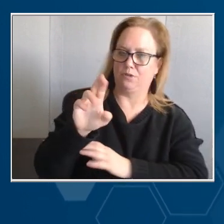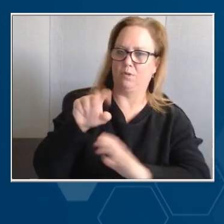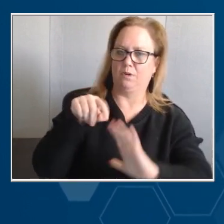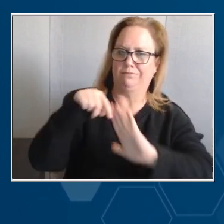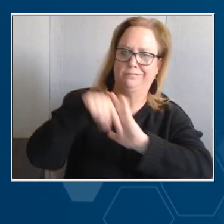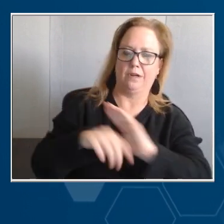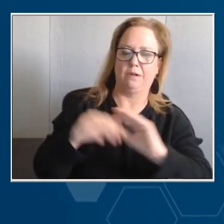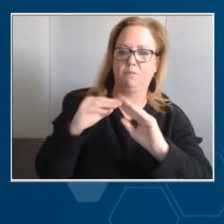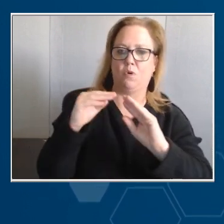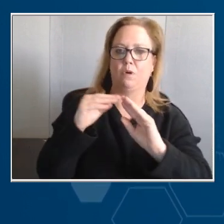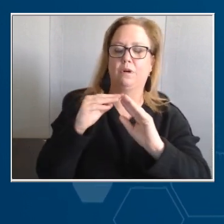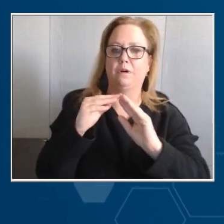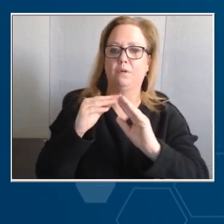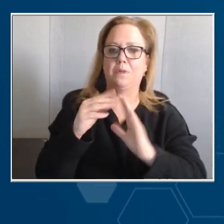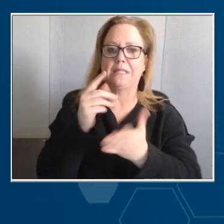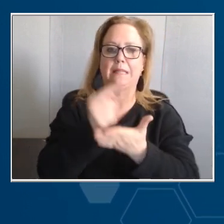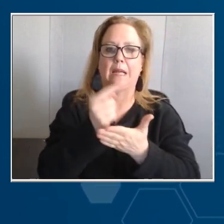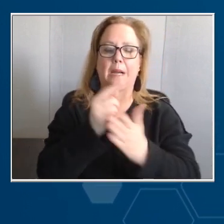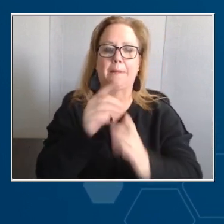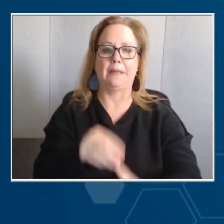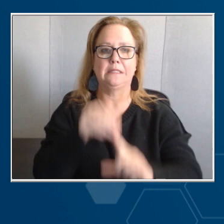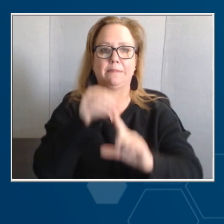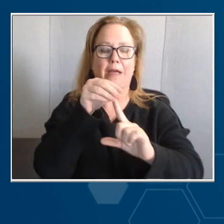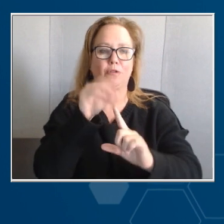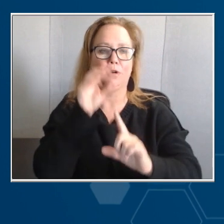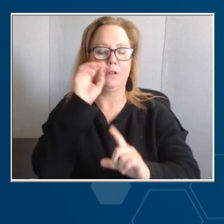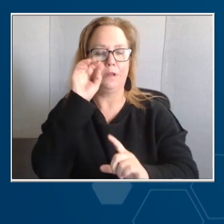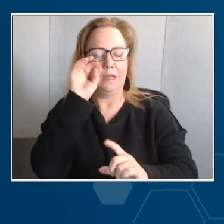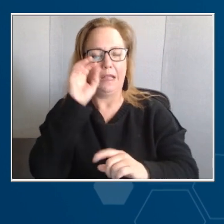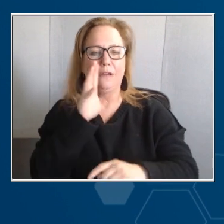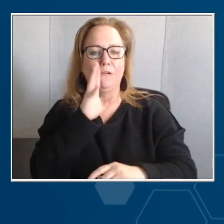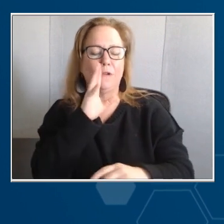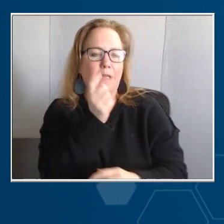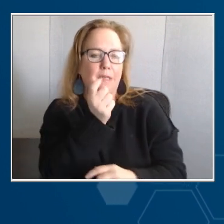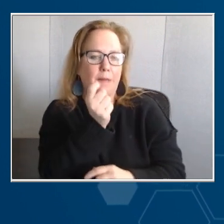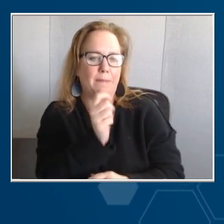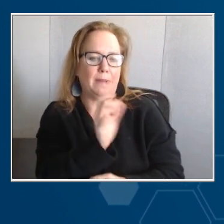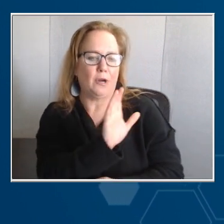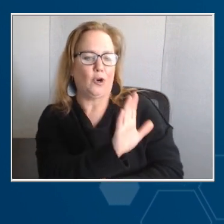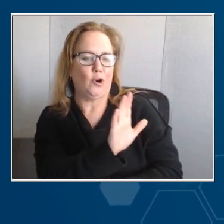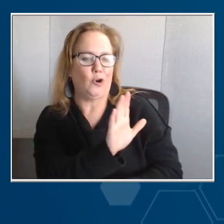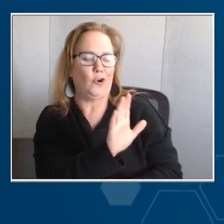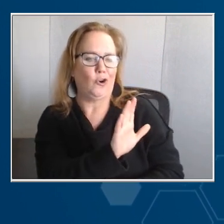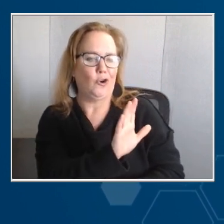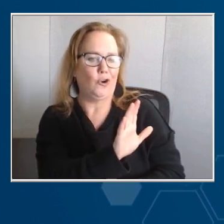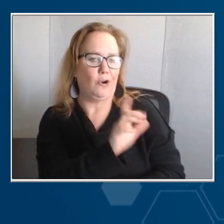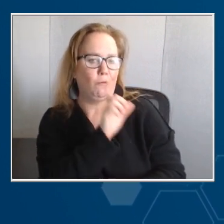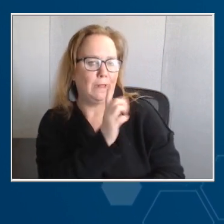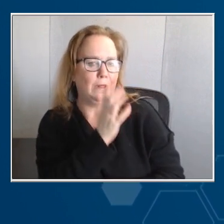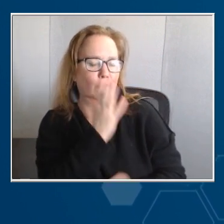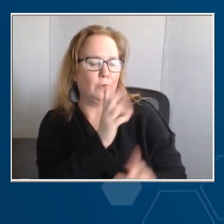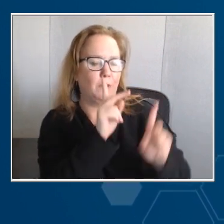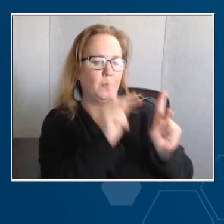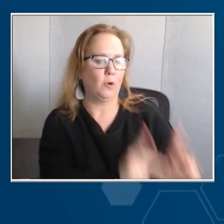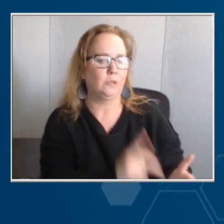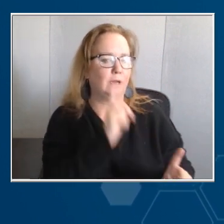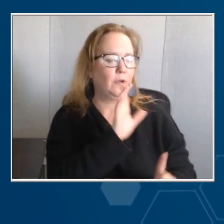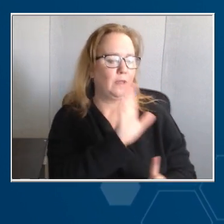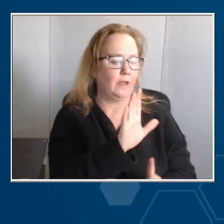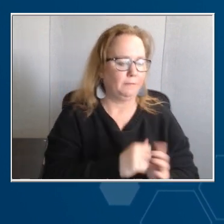what makes that therapy special, but and you touched on it a bit, but what makes Katie such a really, really good candidate for this? What made her so